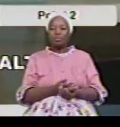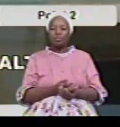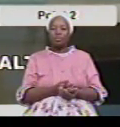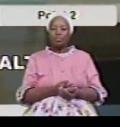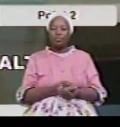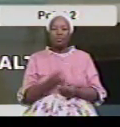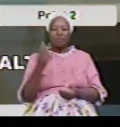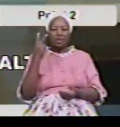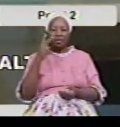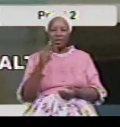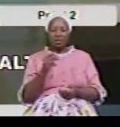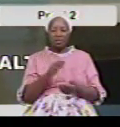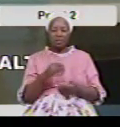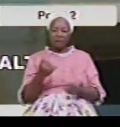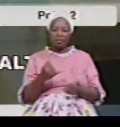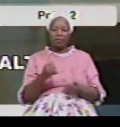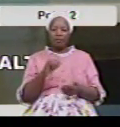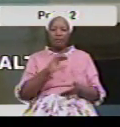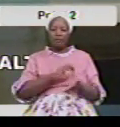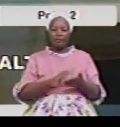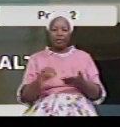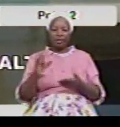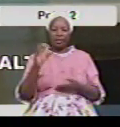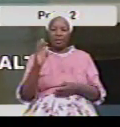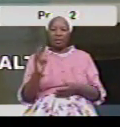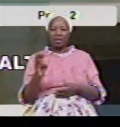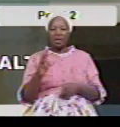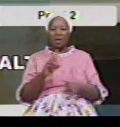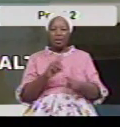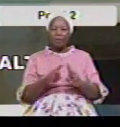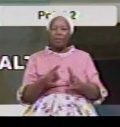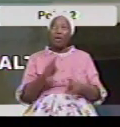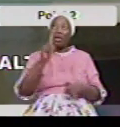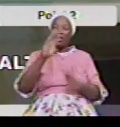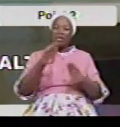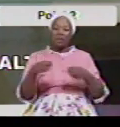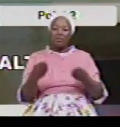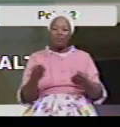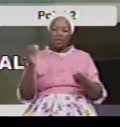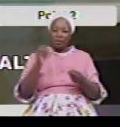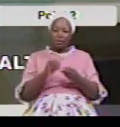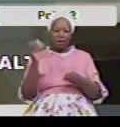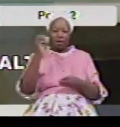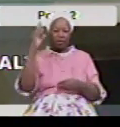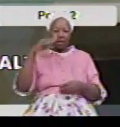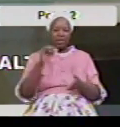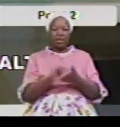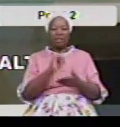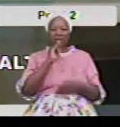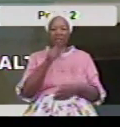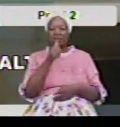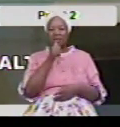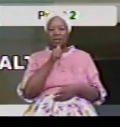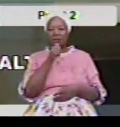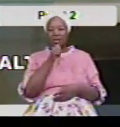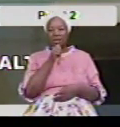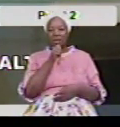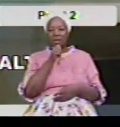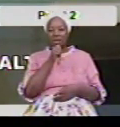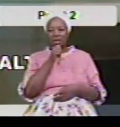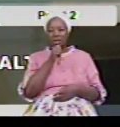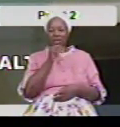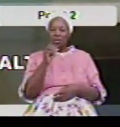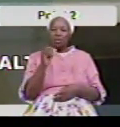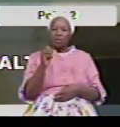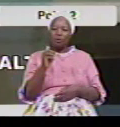verse 6. But he giveth more grace. That's the secret. Wherefore he